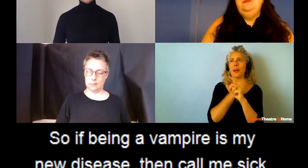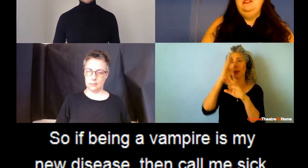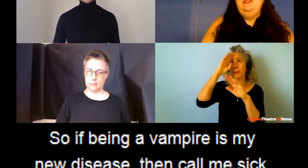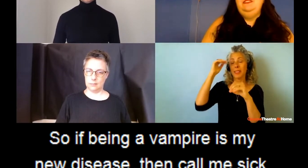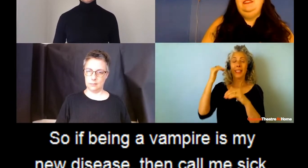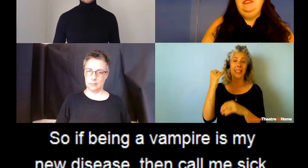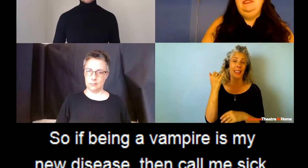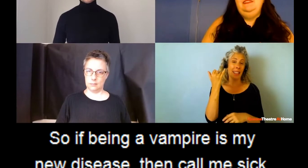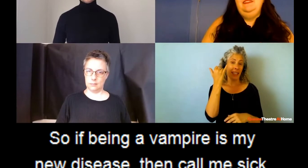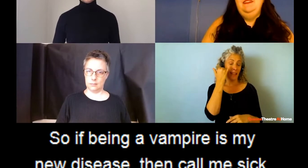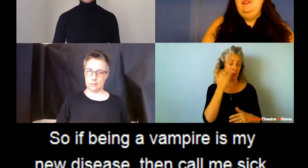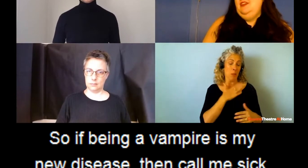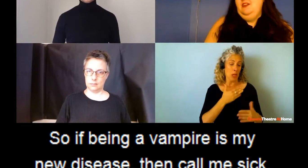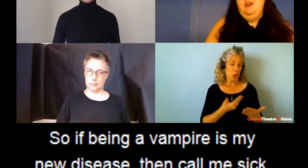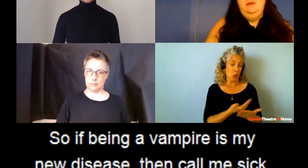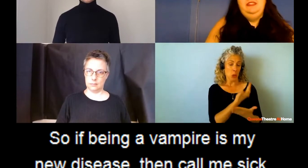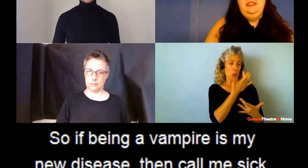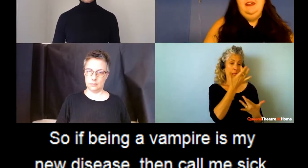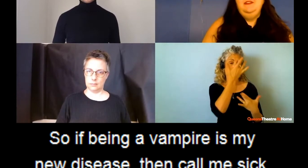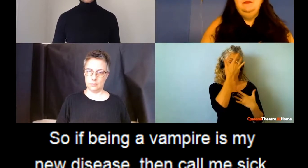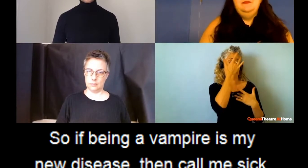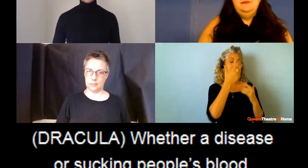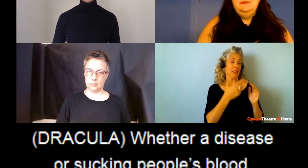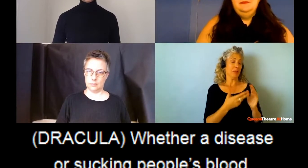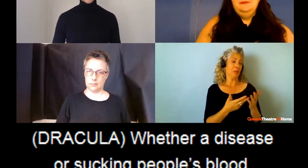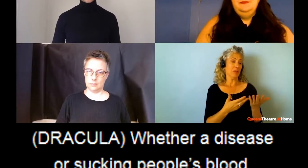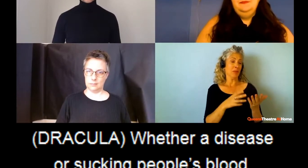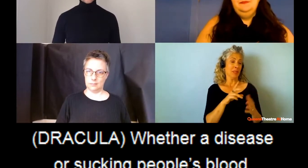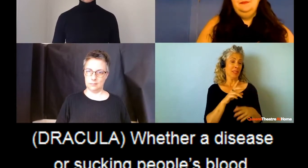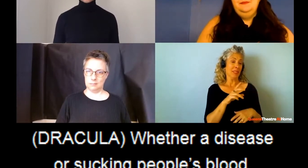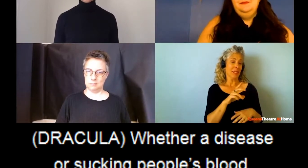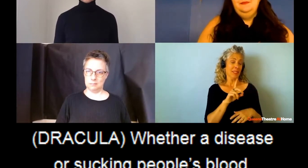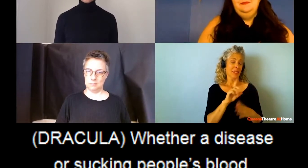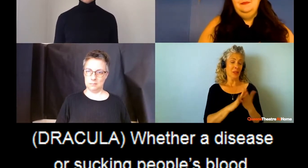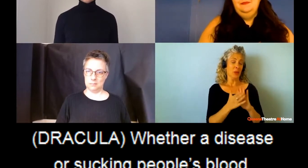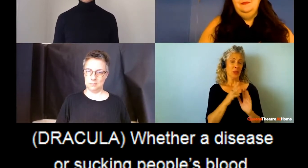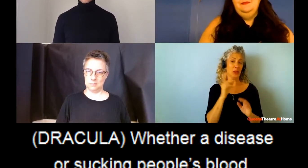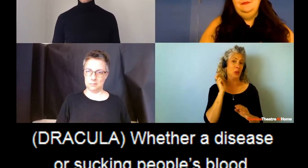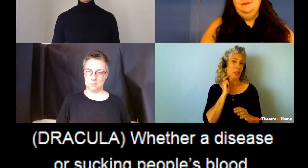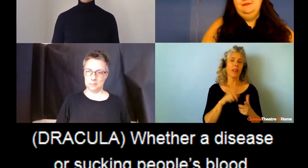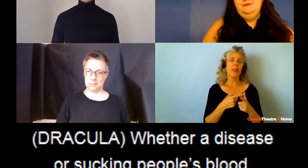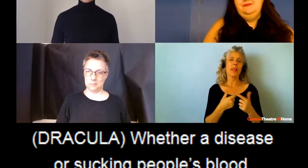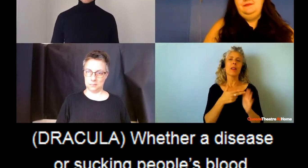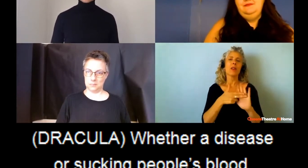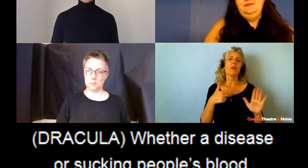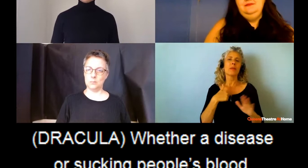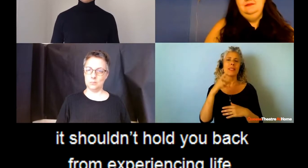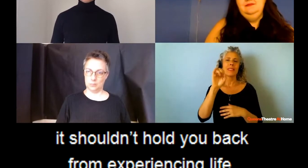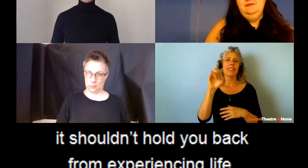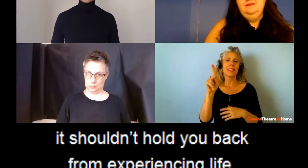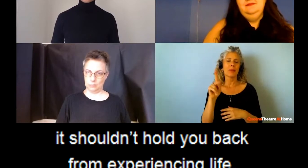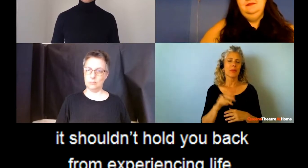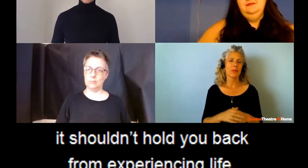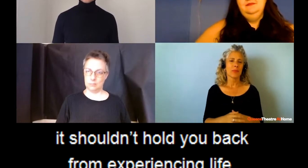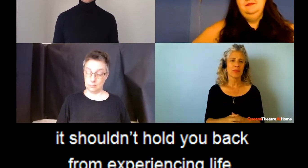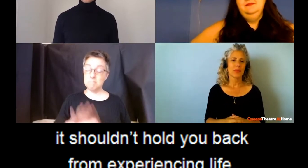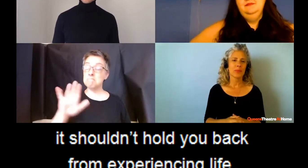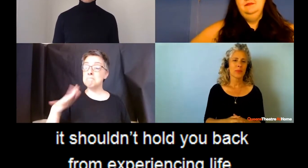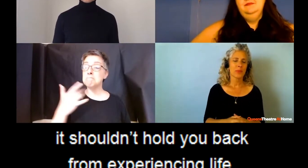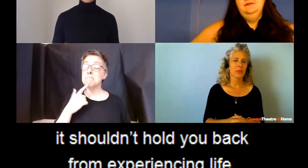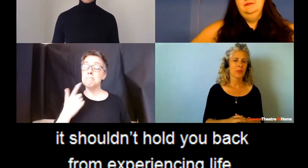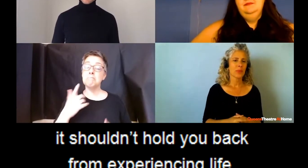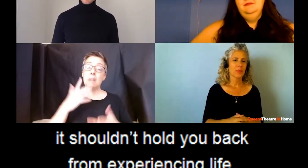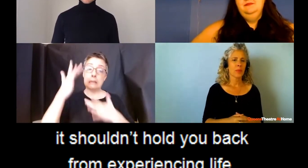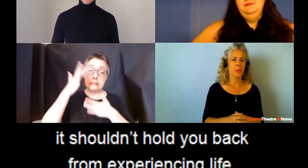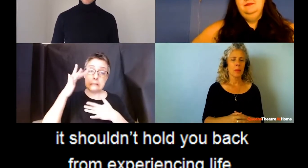vampire is my new disease, then call me sick. Whether a disease or sucking people's blood, it shouldn't hold you